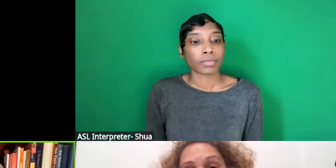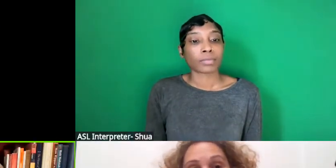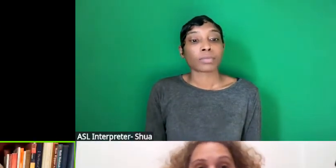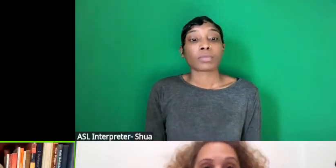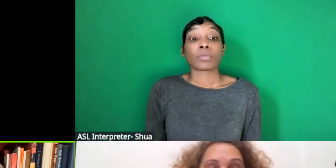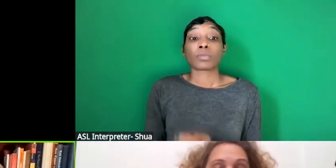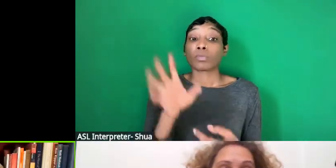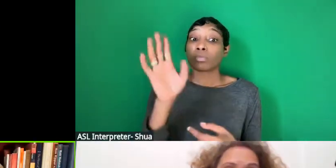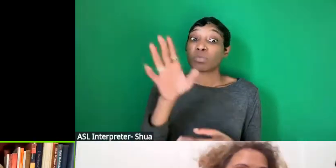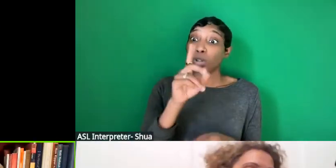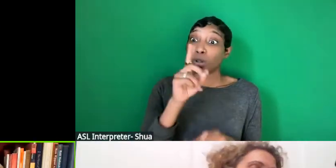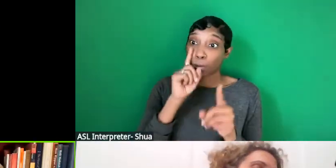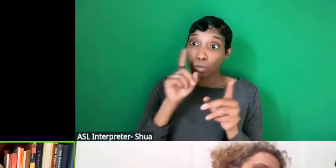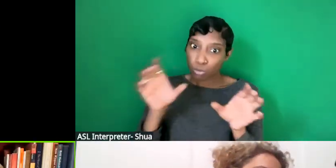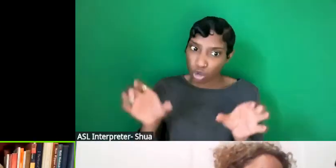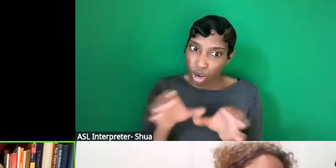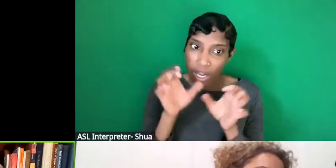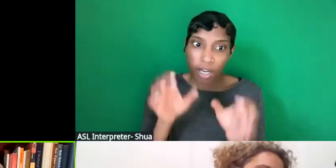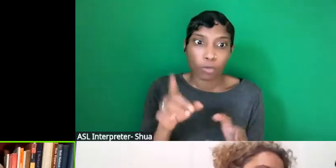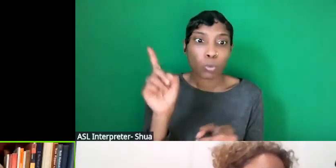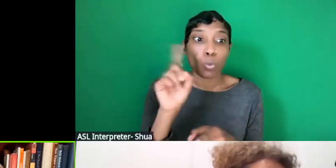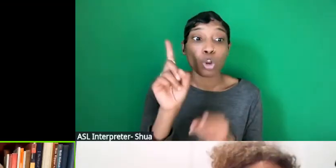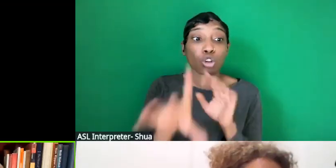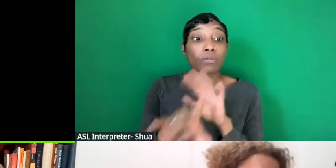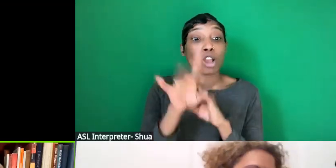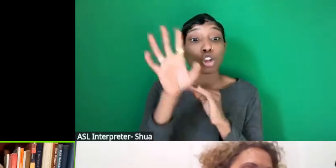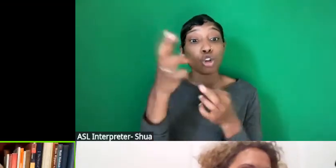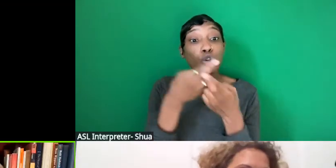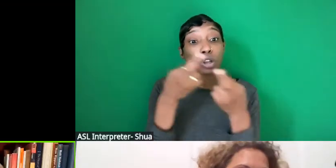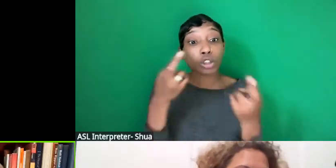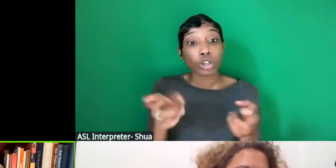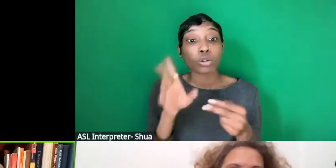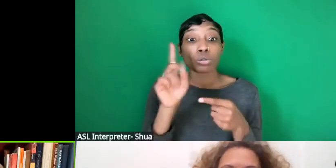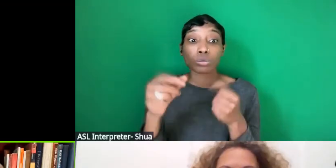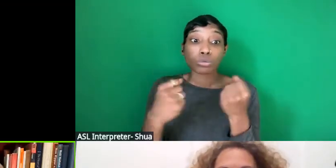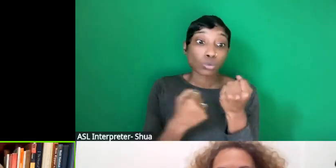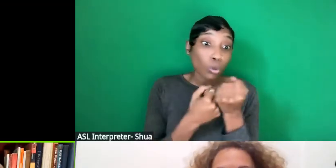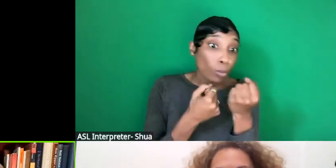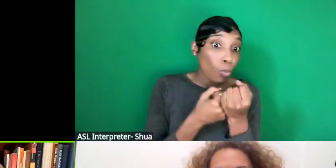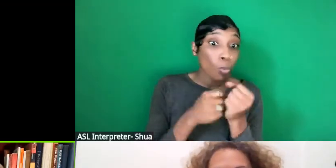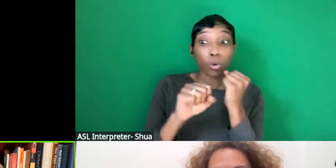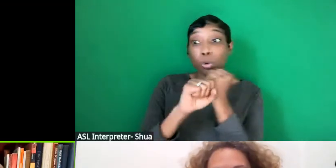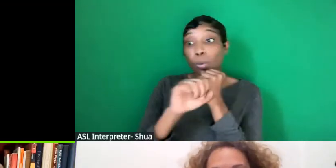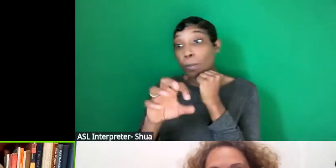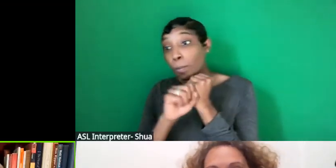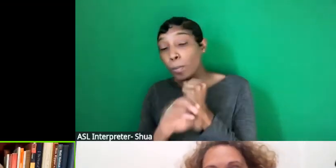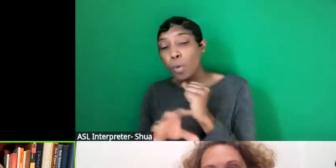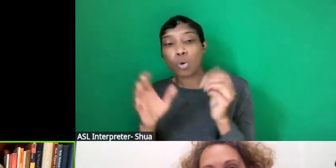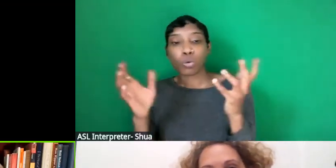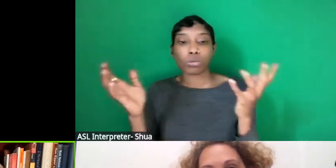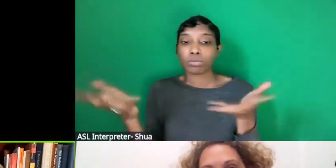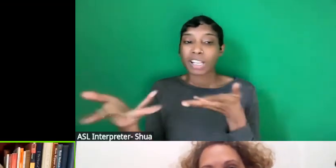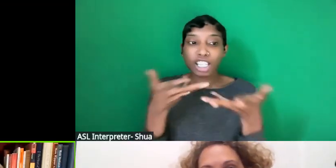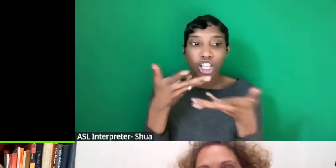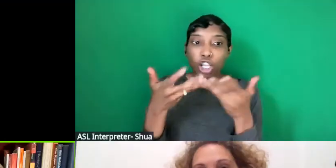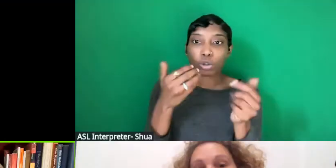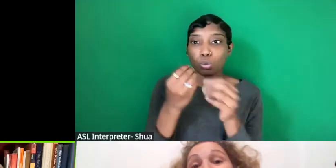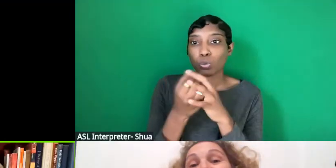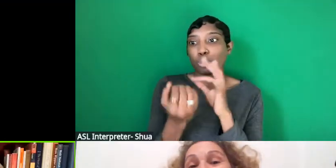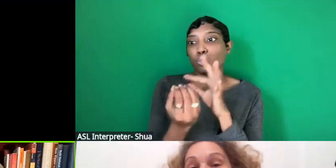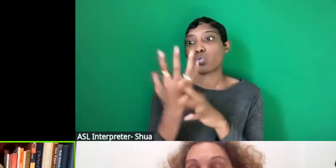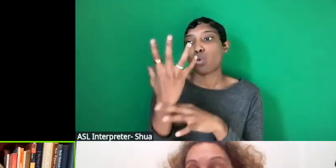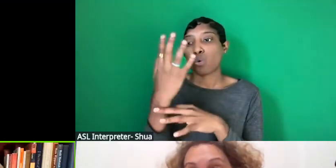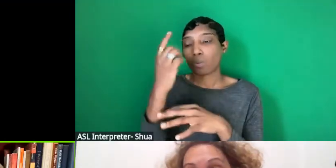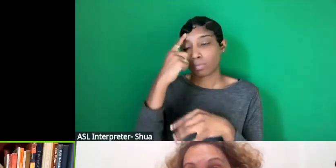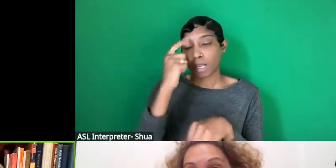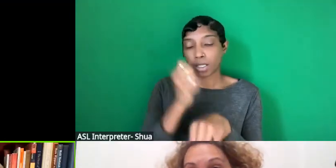where to use your resources, like your time and money, to support, promote, and engage with growth mindset focused people and media. And